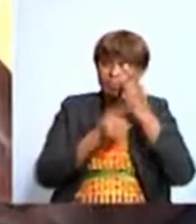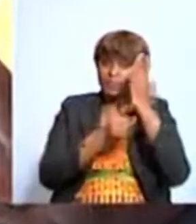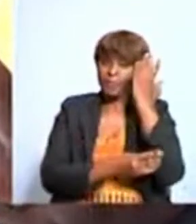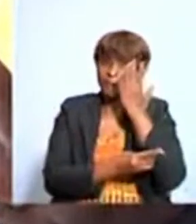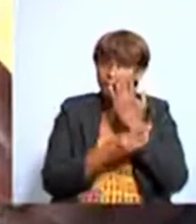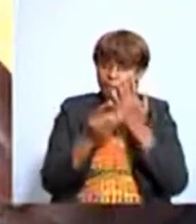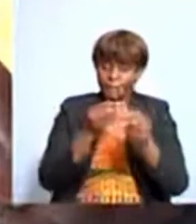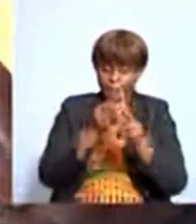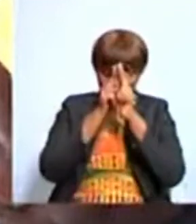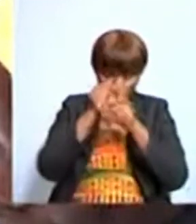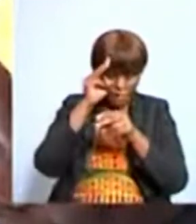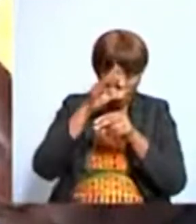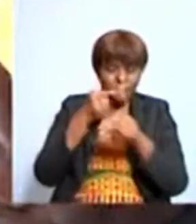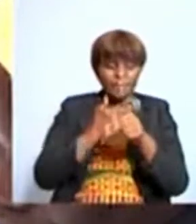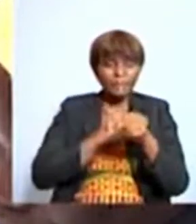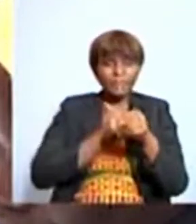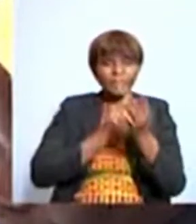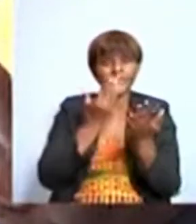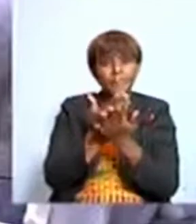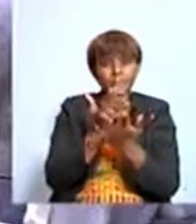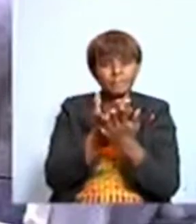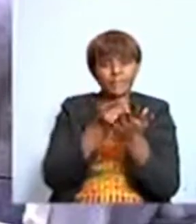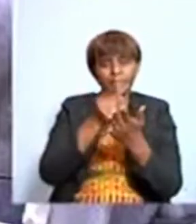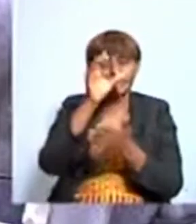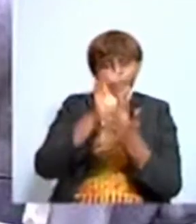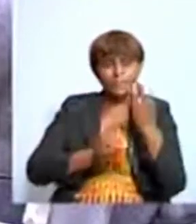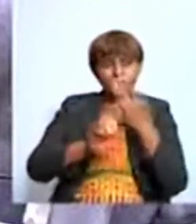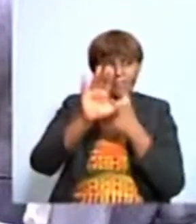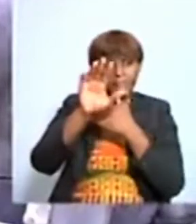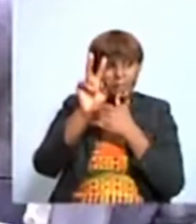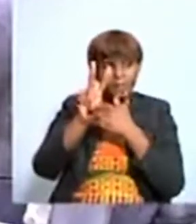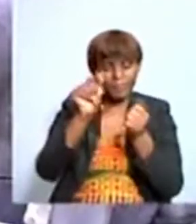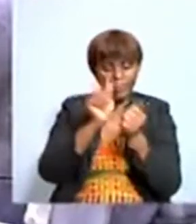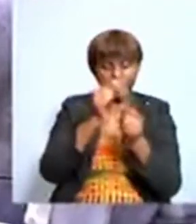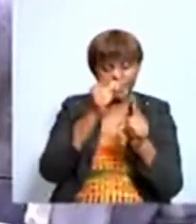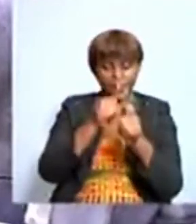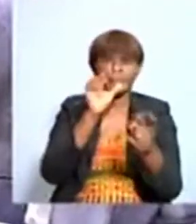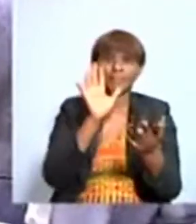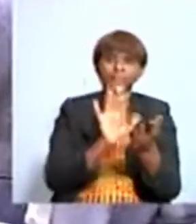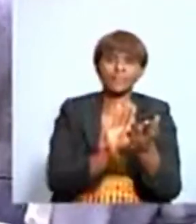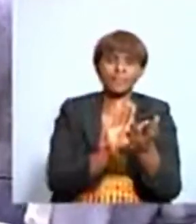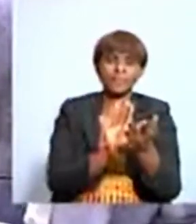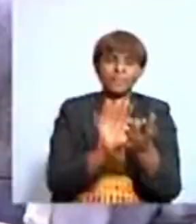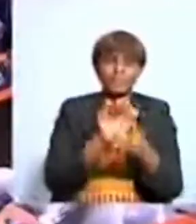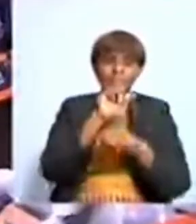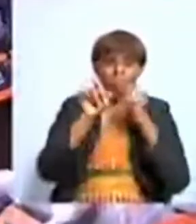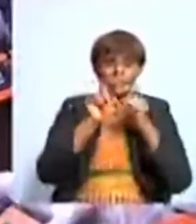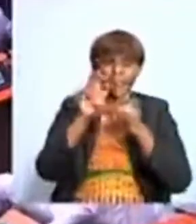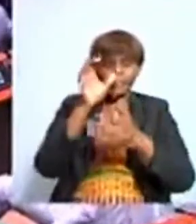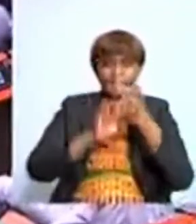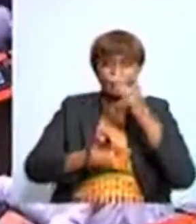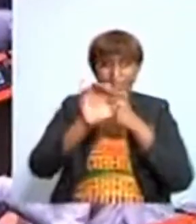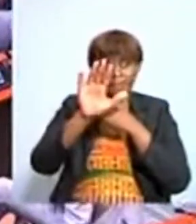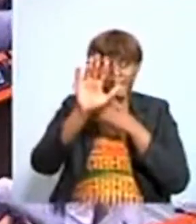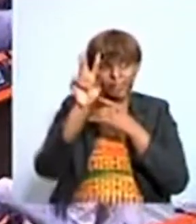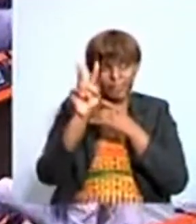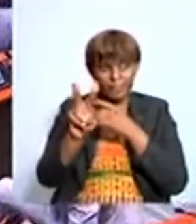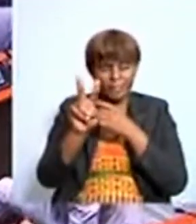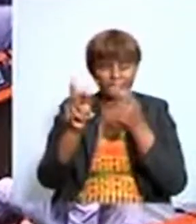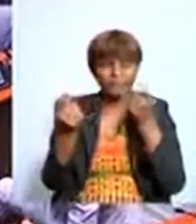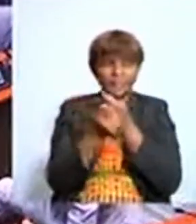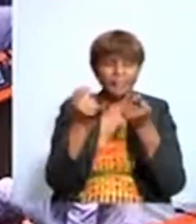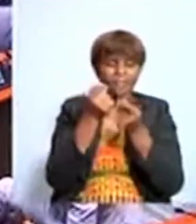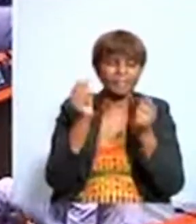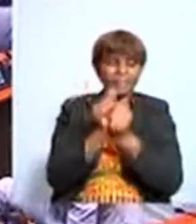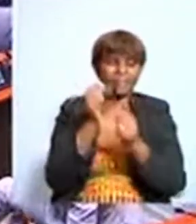Development. I beg to move that clause 52 be amended with words as circulated. The question is that clause 52 be amended